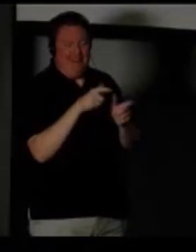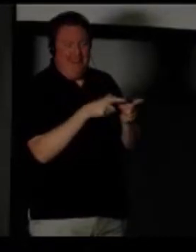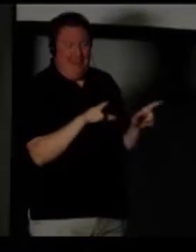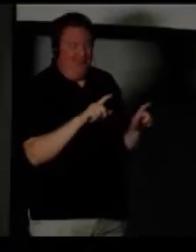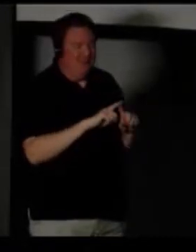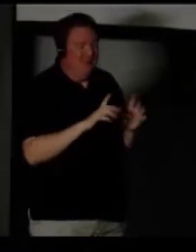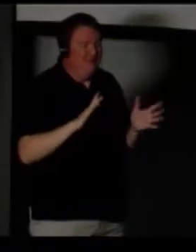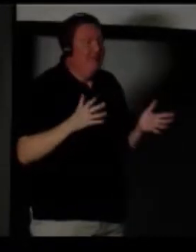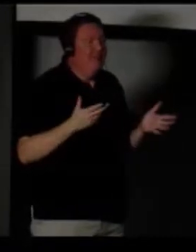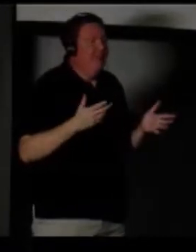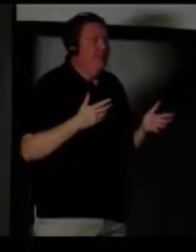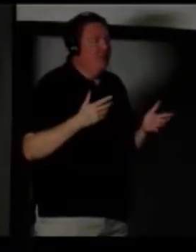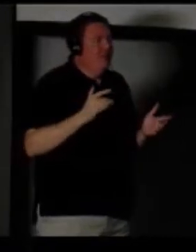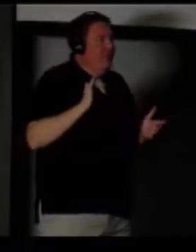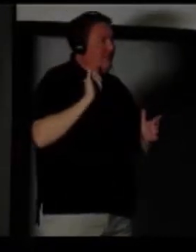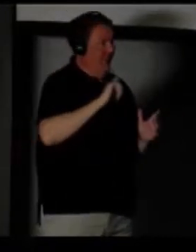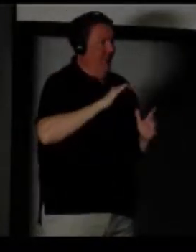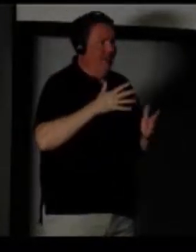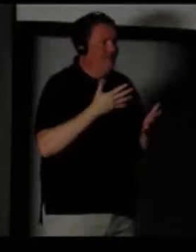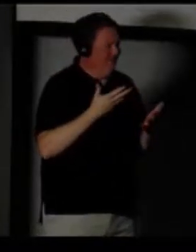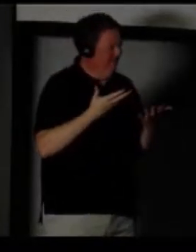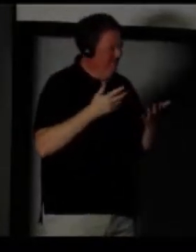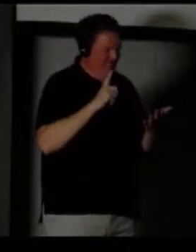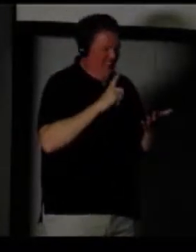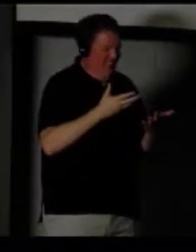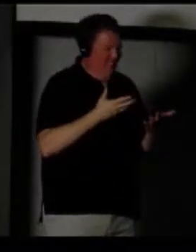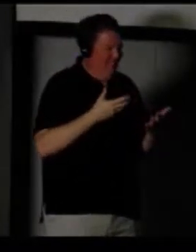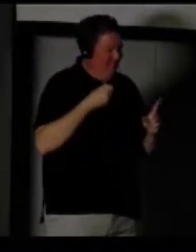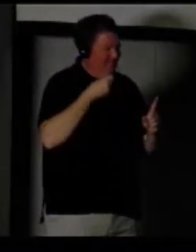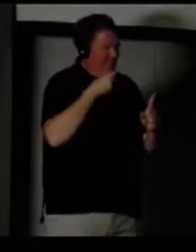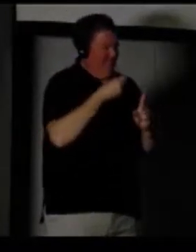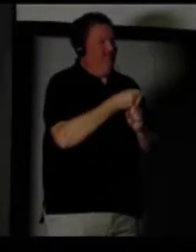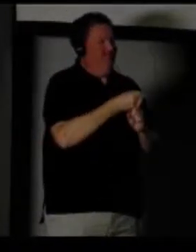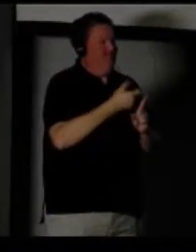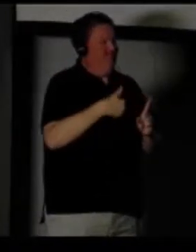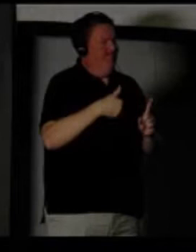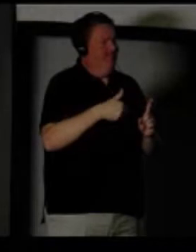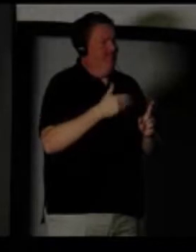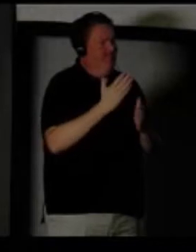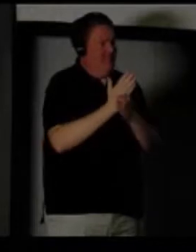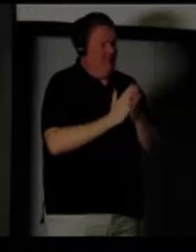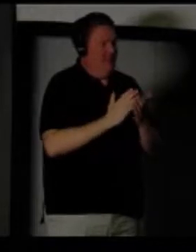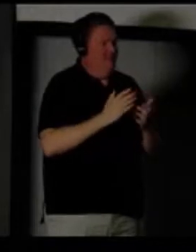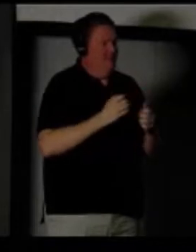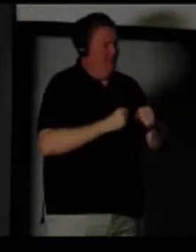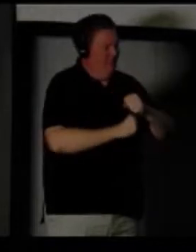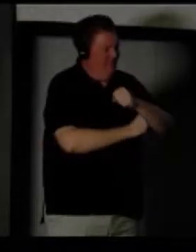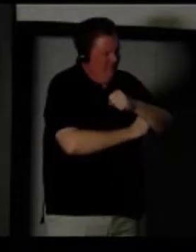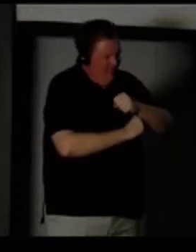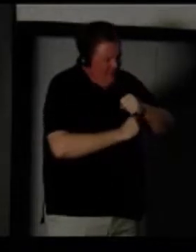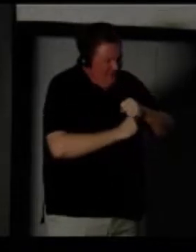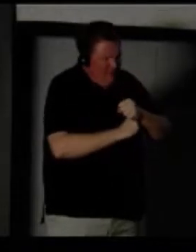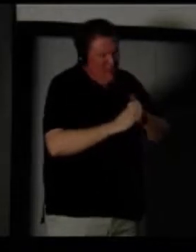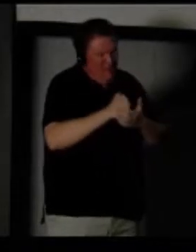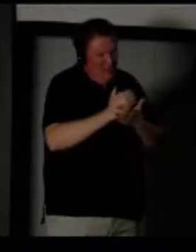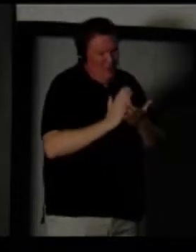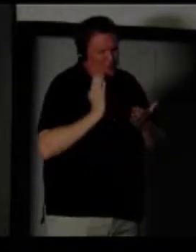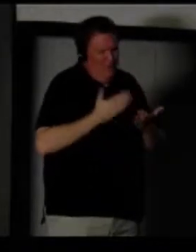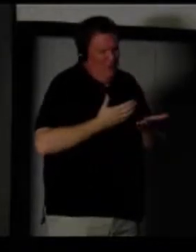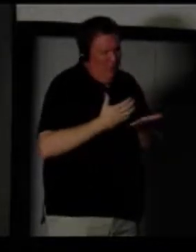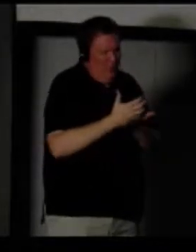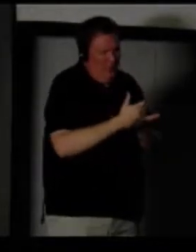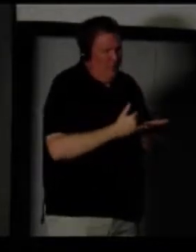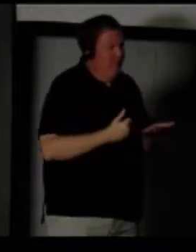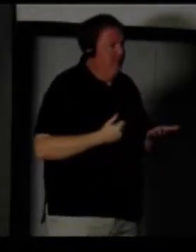it hit at some often very fundamental things about our collection that strike people